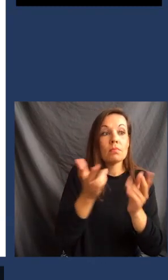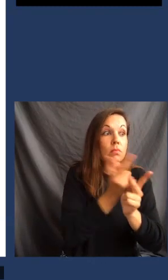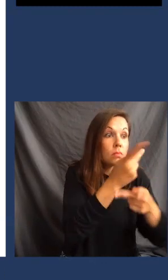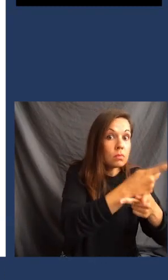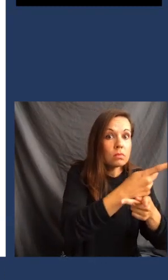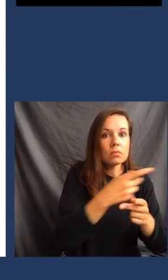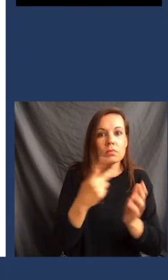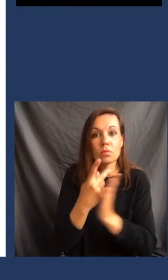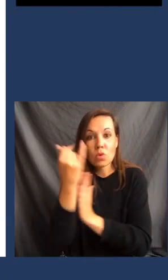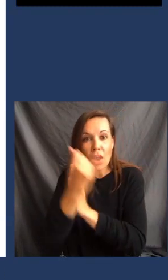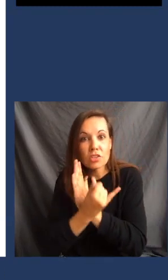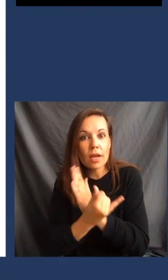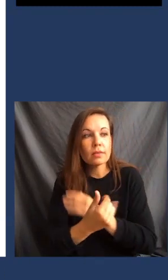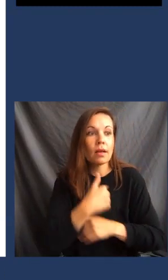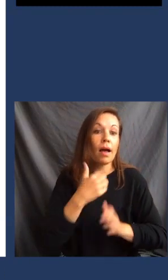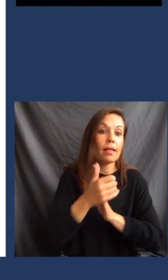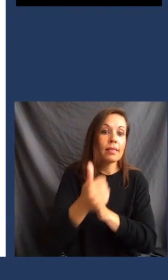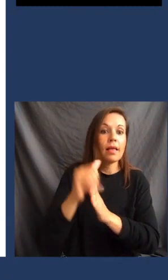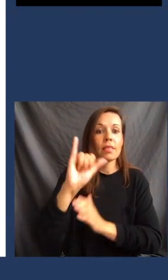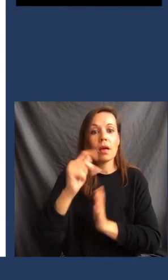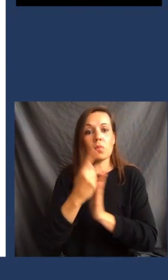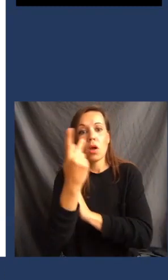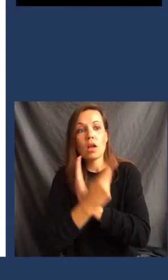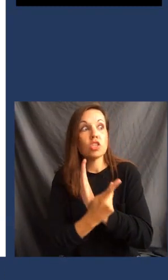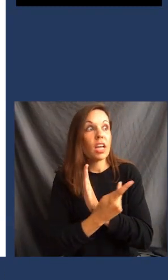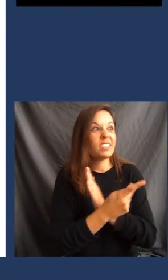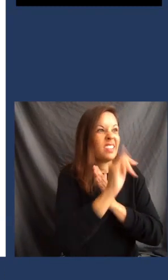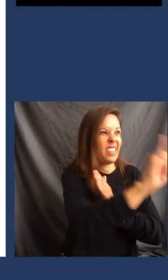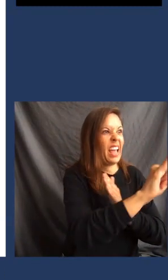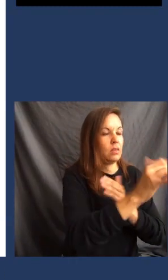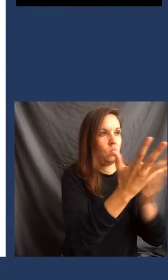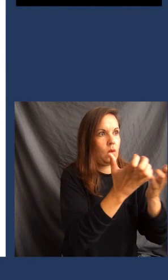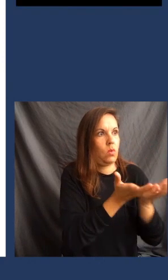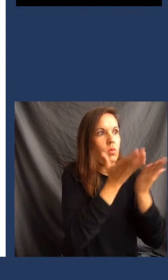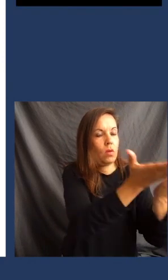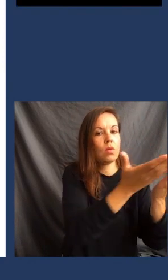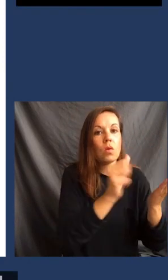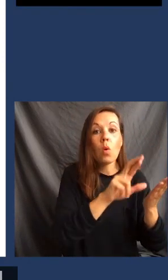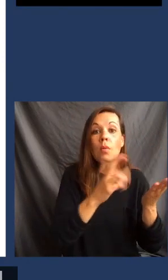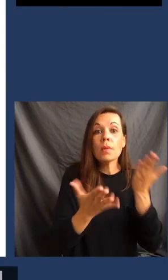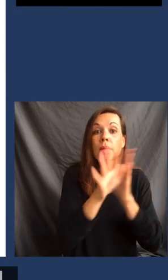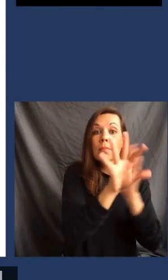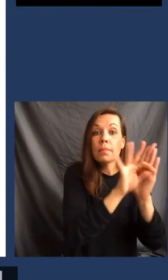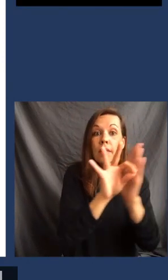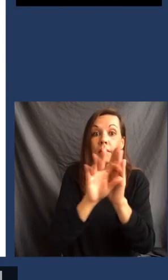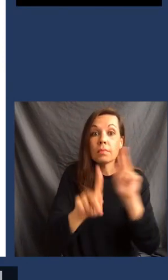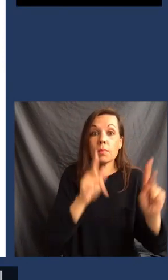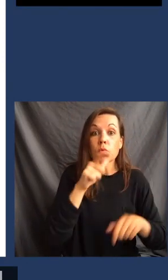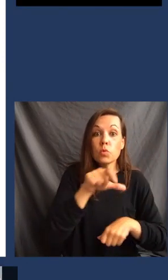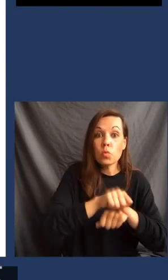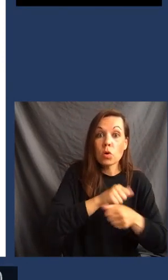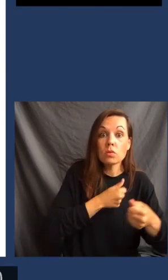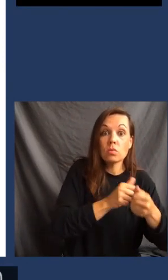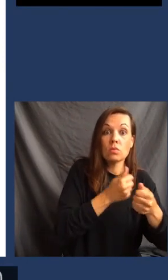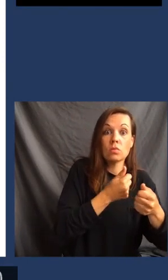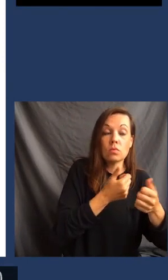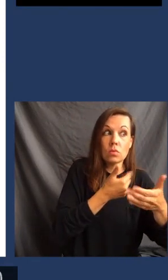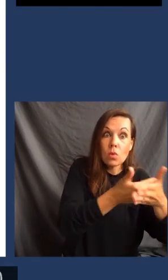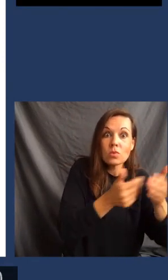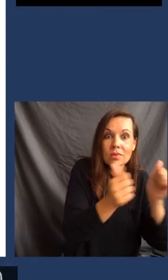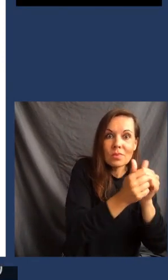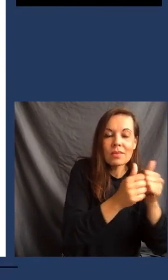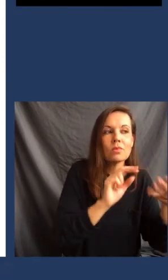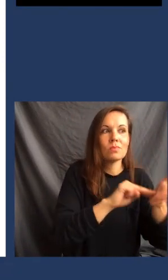or a project, leading an initiative. You may want to also choose people who you have worked with closely as well, who can provide